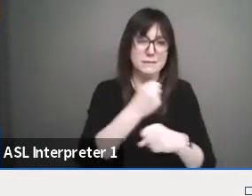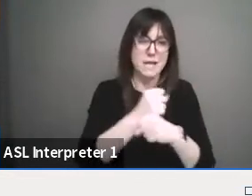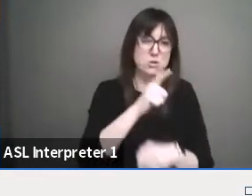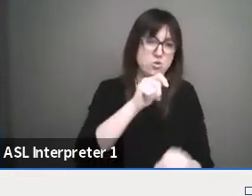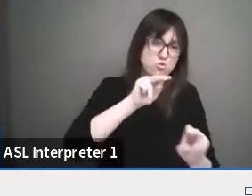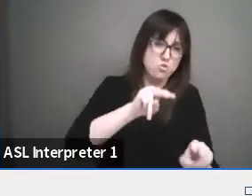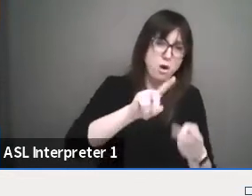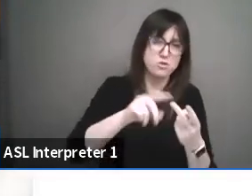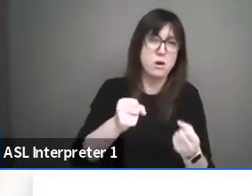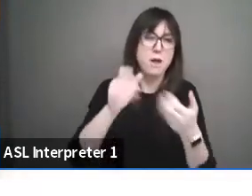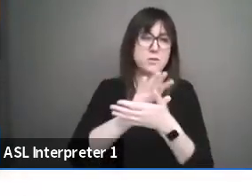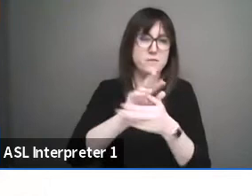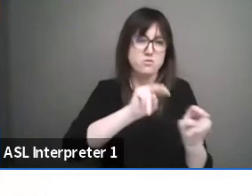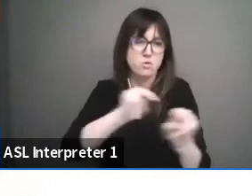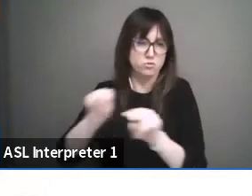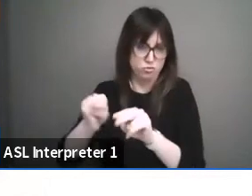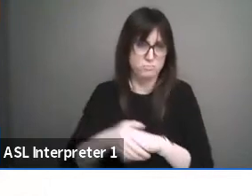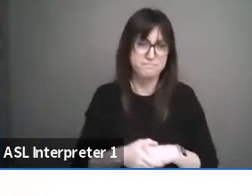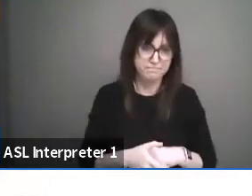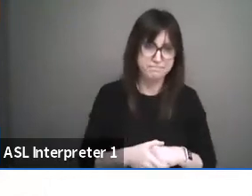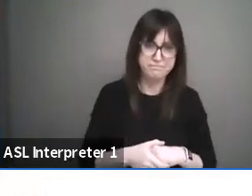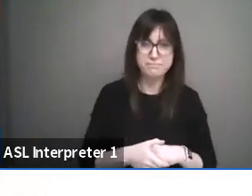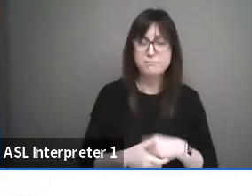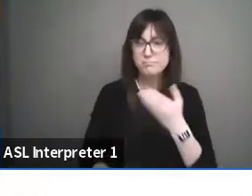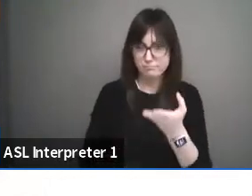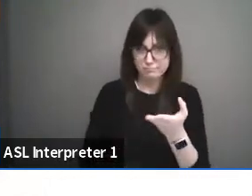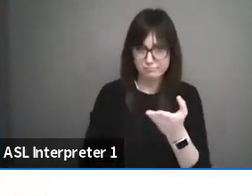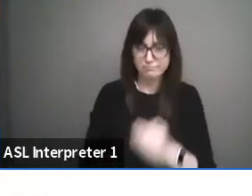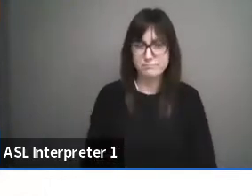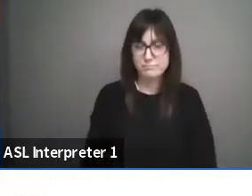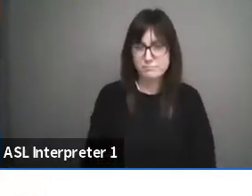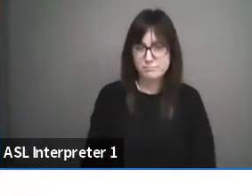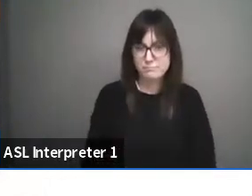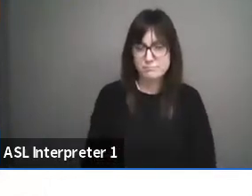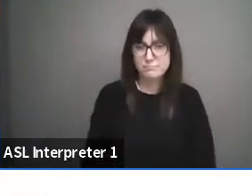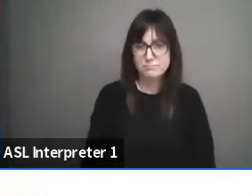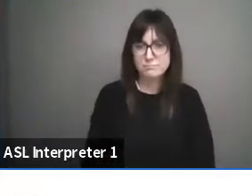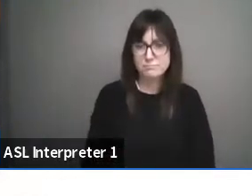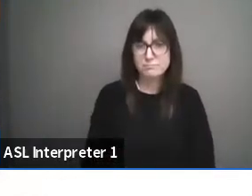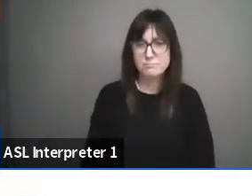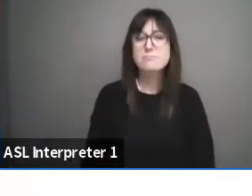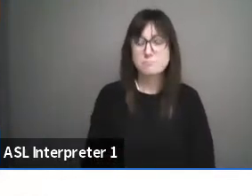So I can select Vidyard. Again, if my internet kicks in, my library will populate,